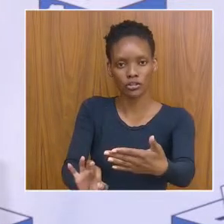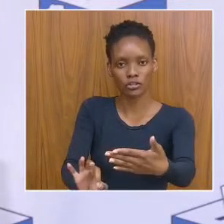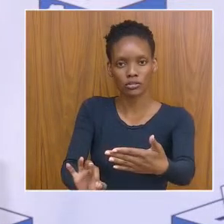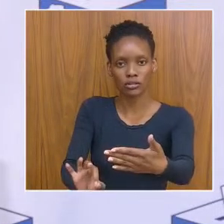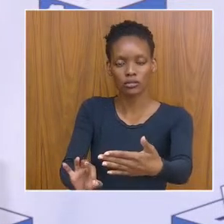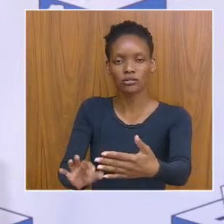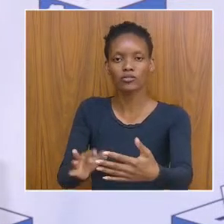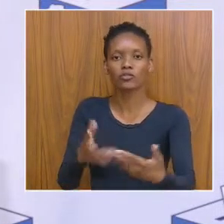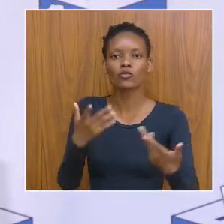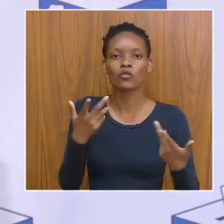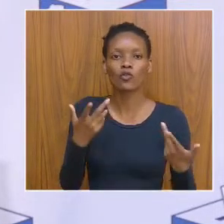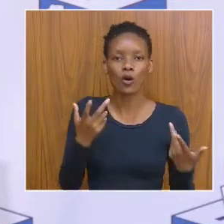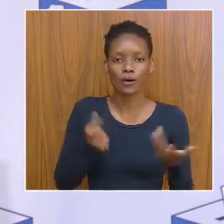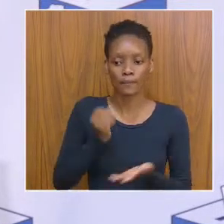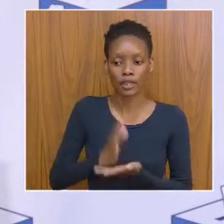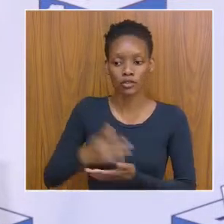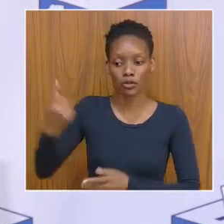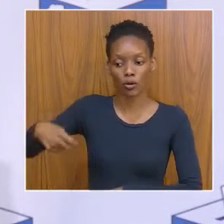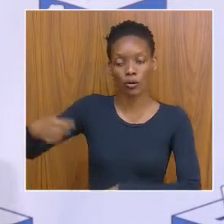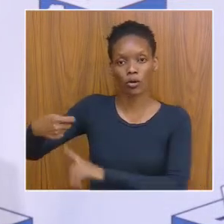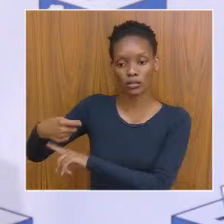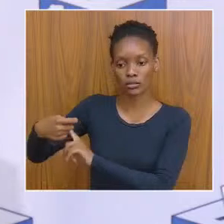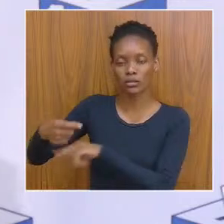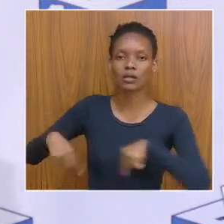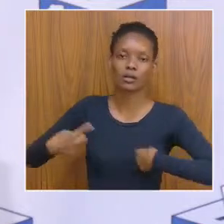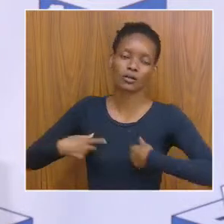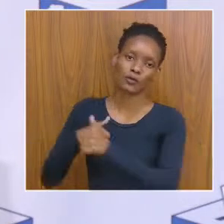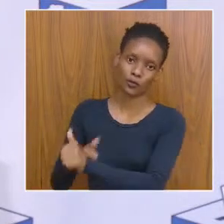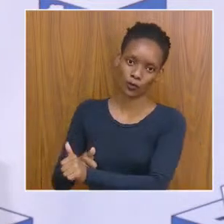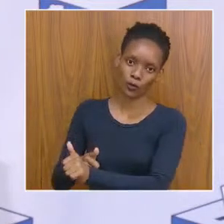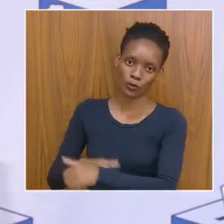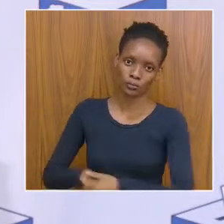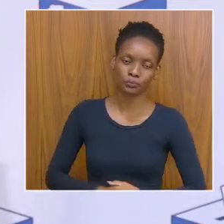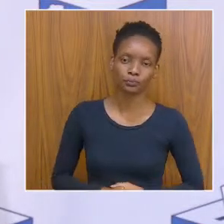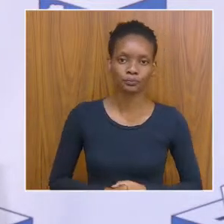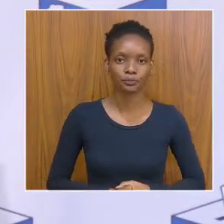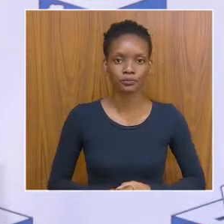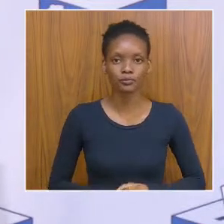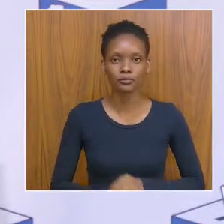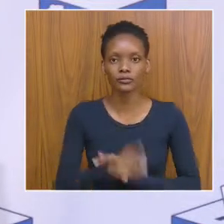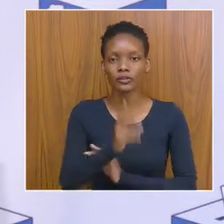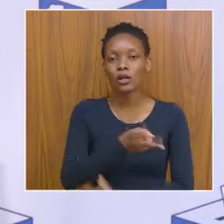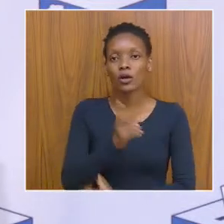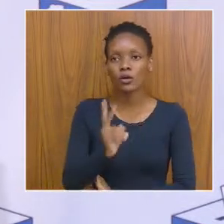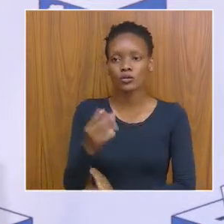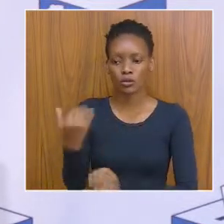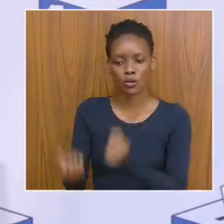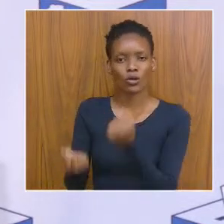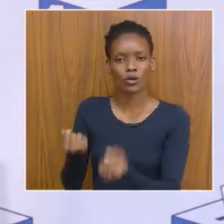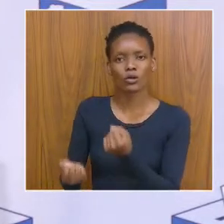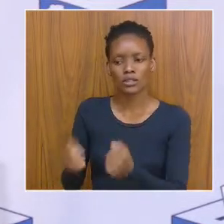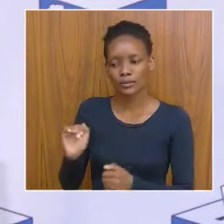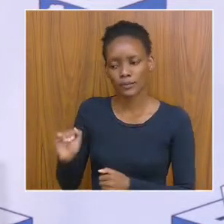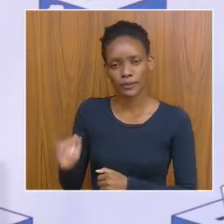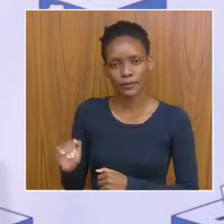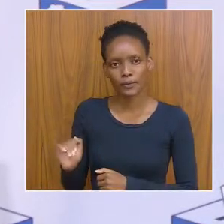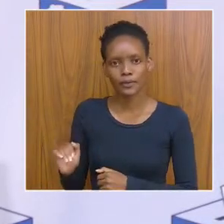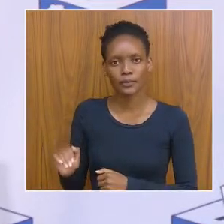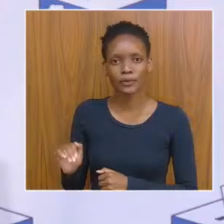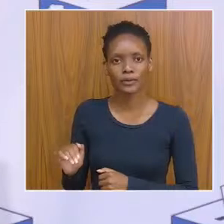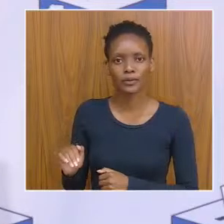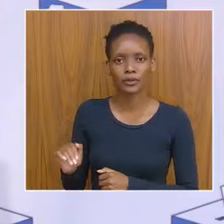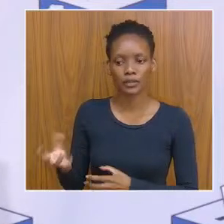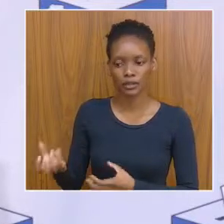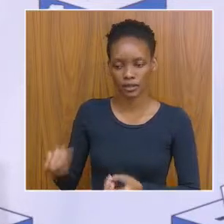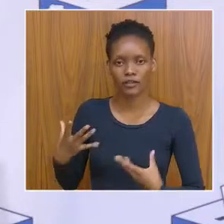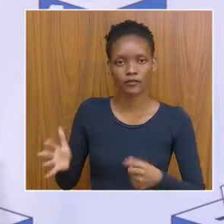effect to the order of the court. We have also asked the court for a full reasoned judgment